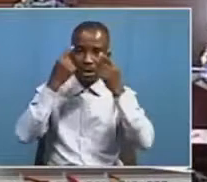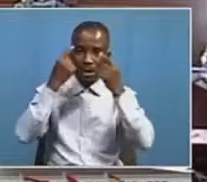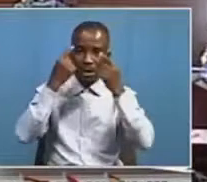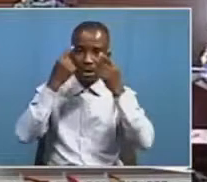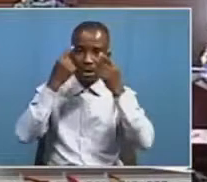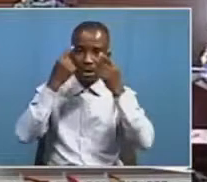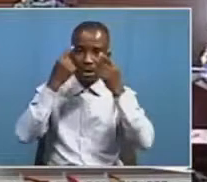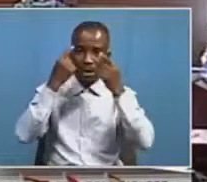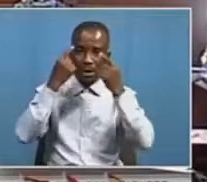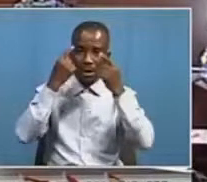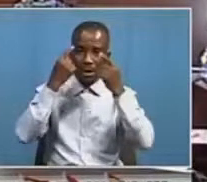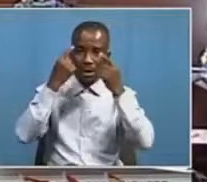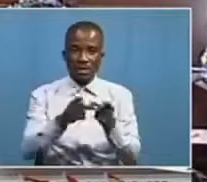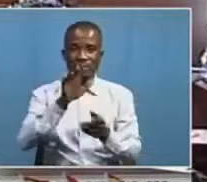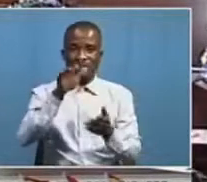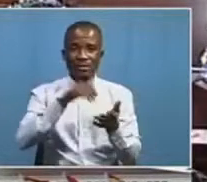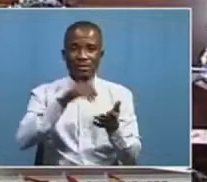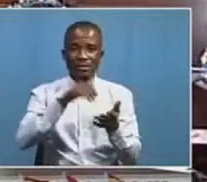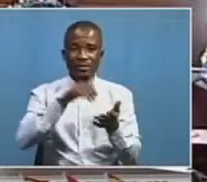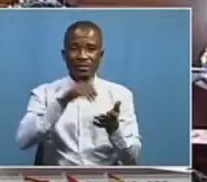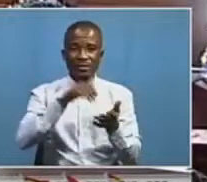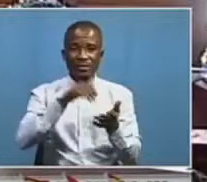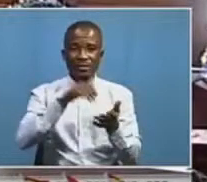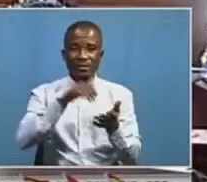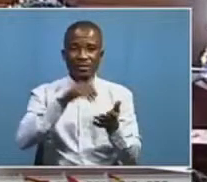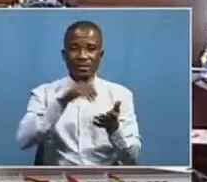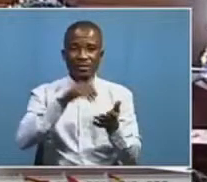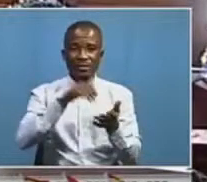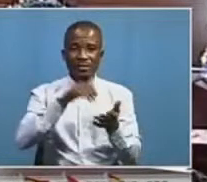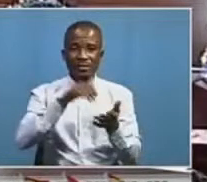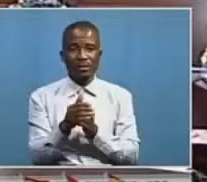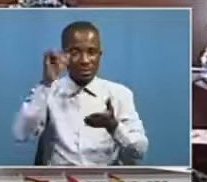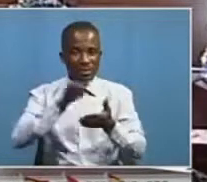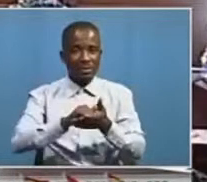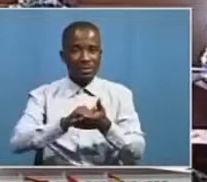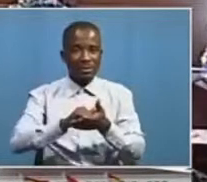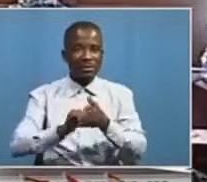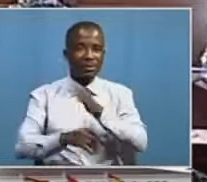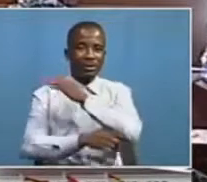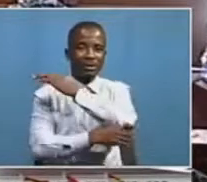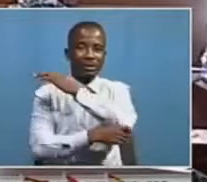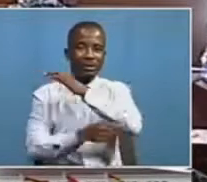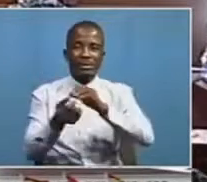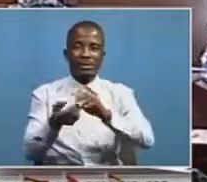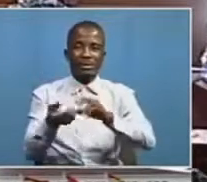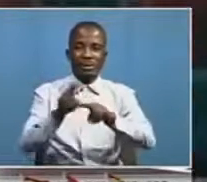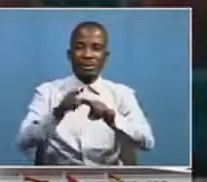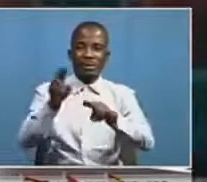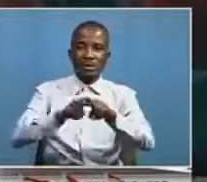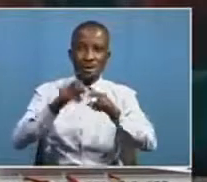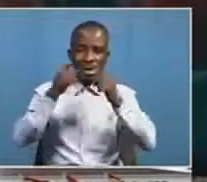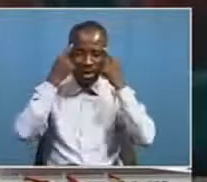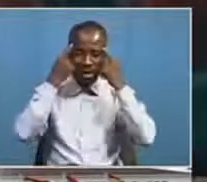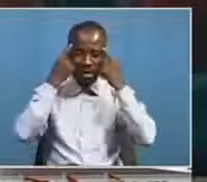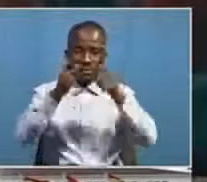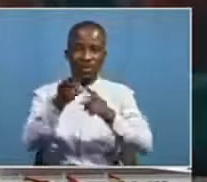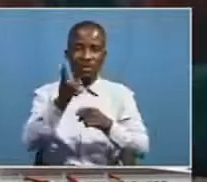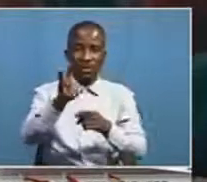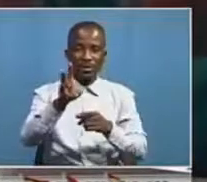totaling 5,661, in his witness statement testified took place in 26 constituencies and